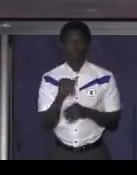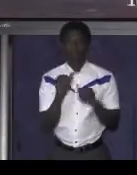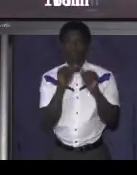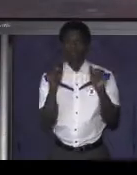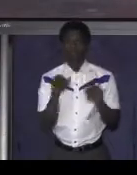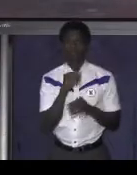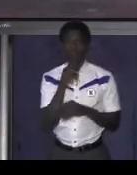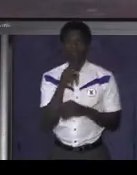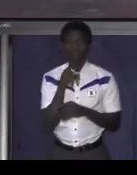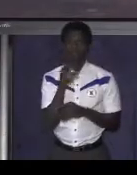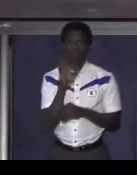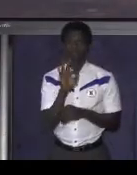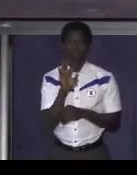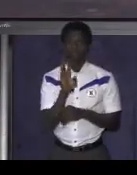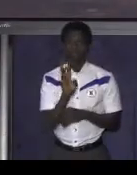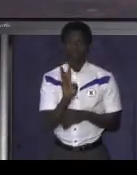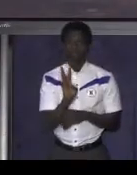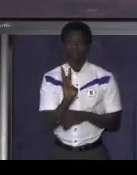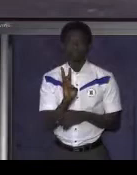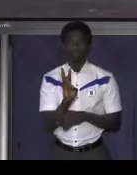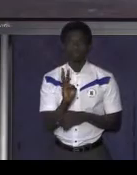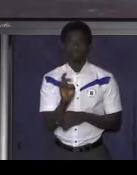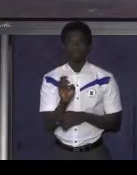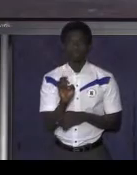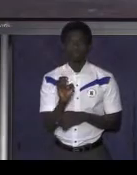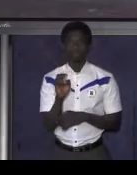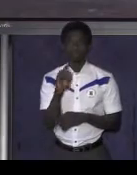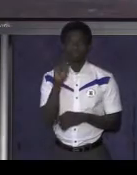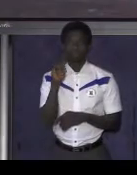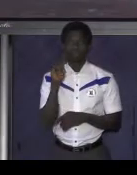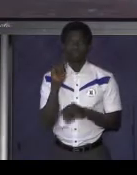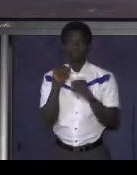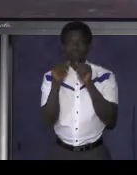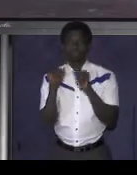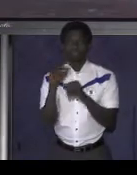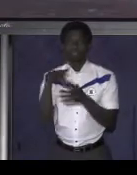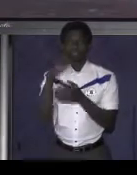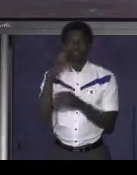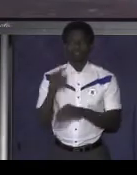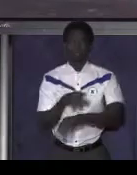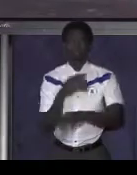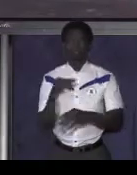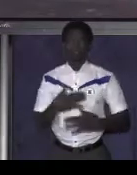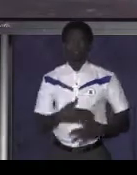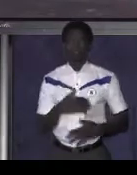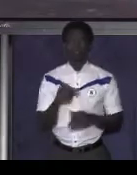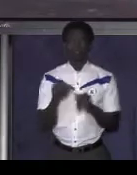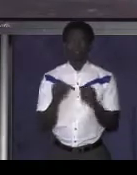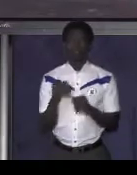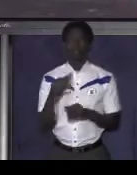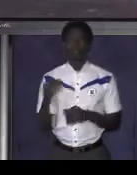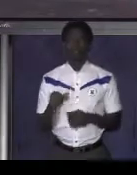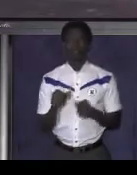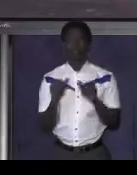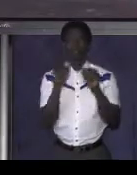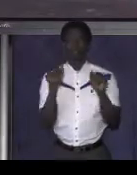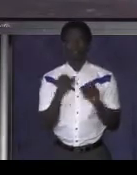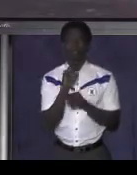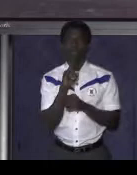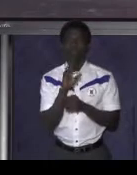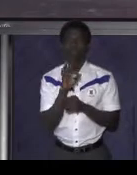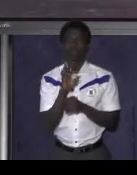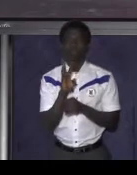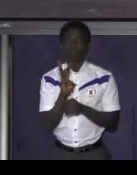is 196 meters squares. Find the length of its sides. The area of a square is 196 meters